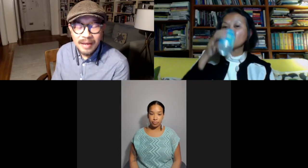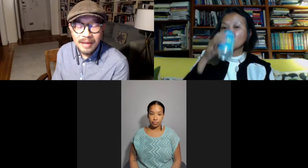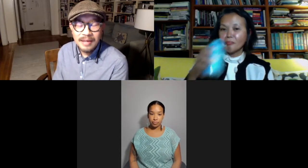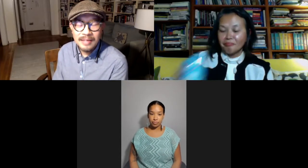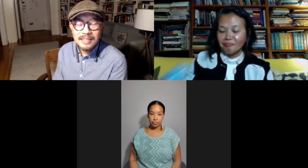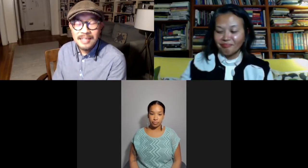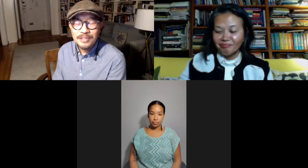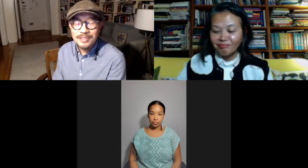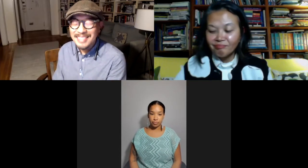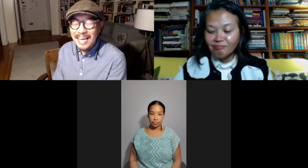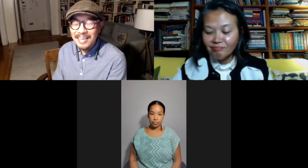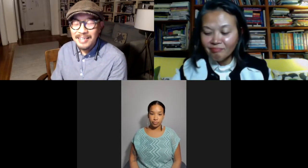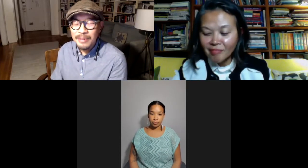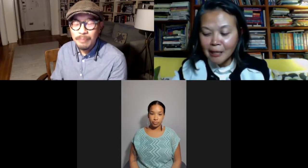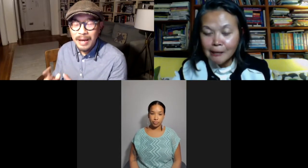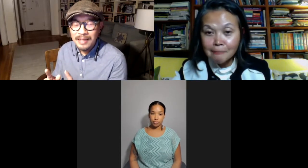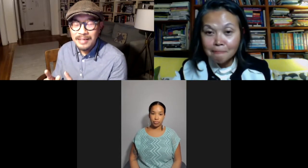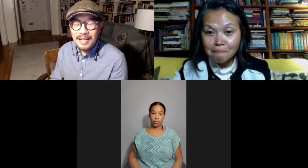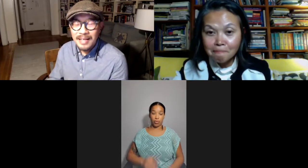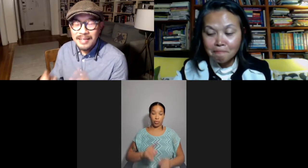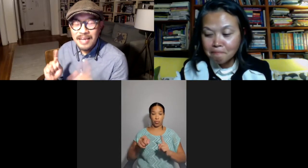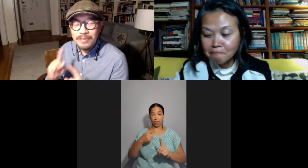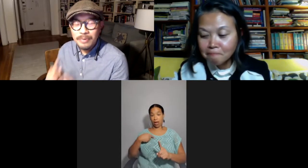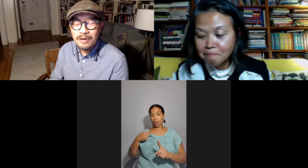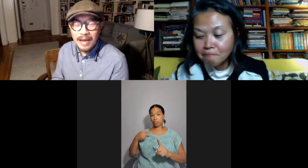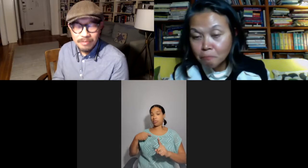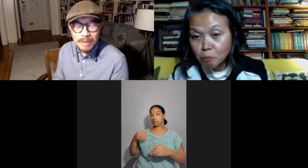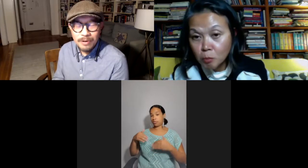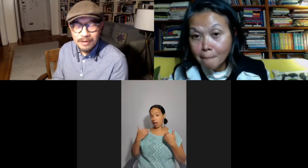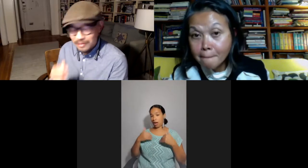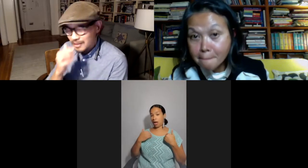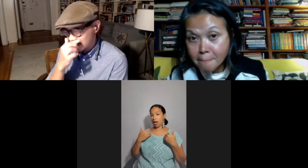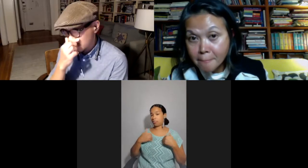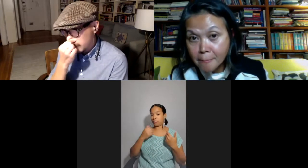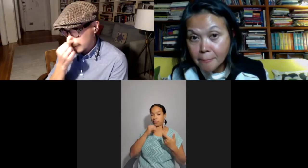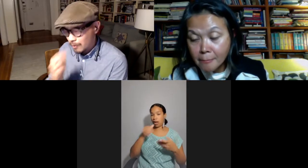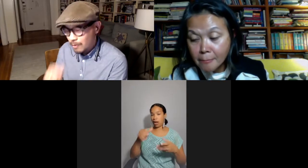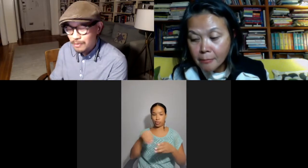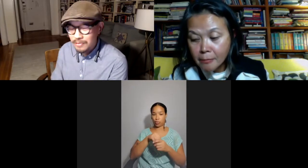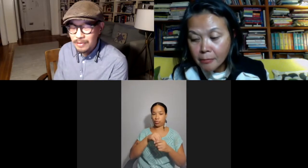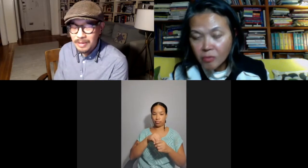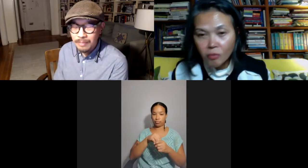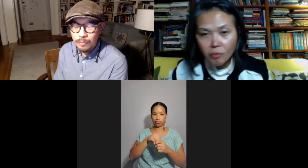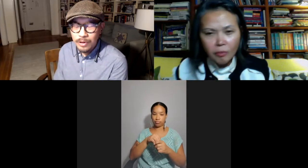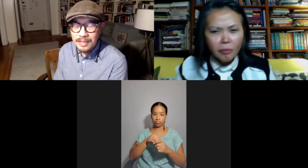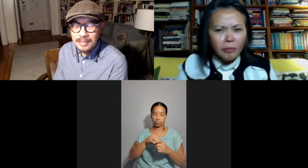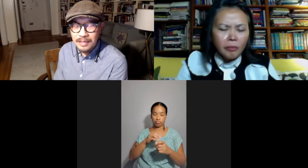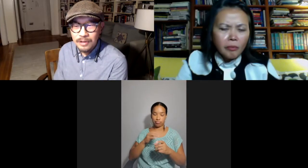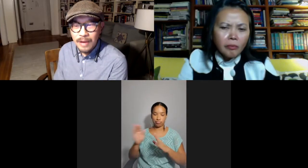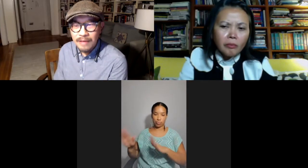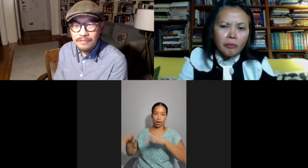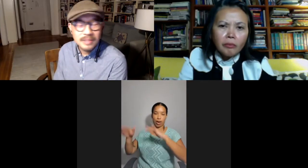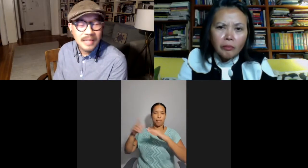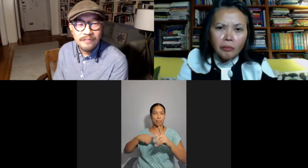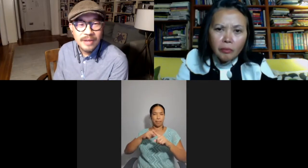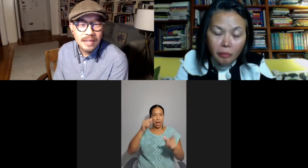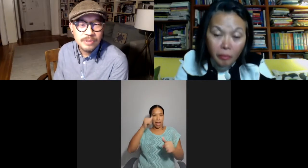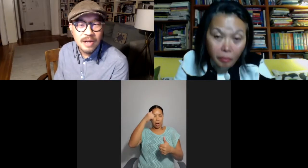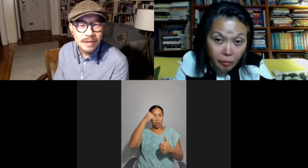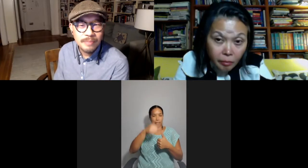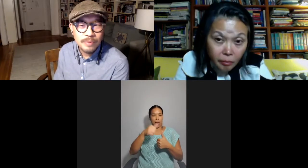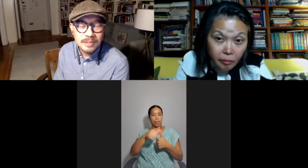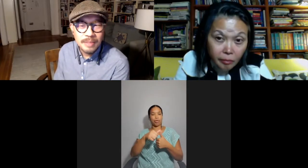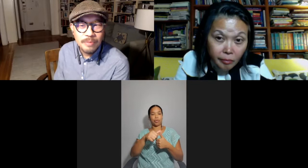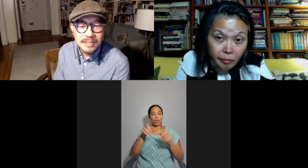part of my teenage years exactly. But David Byrne, I remember this quote from him where he said, I forget,